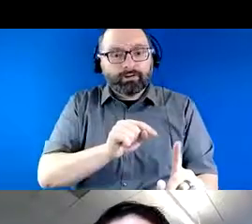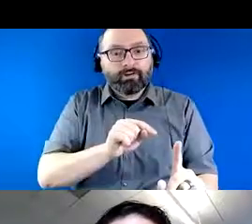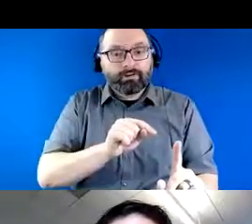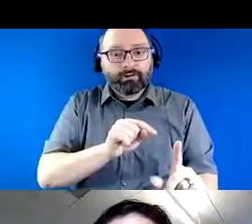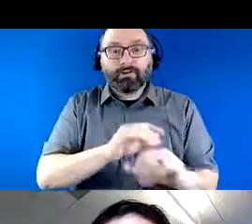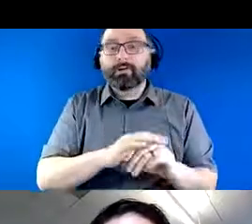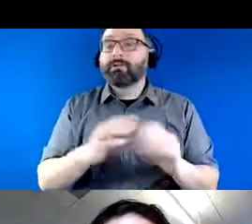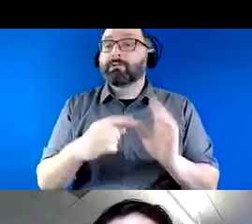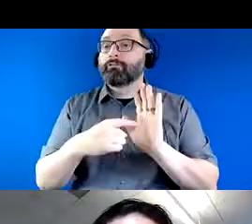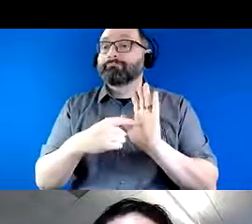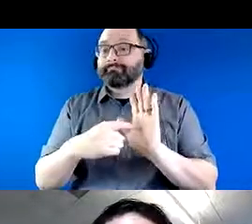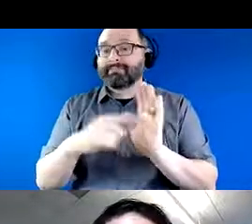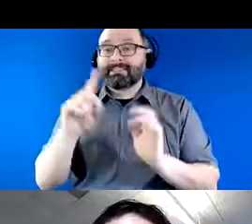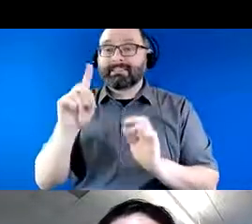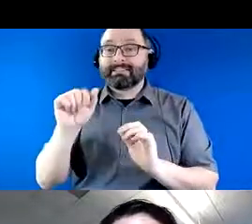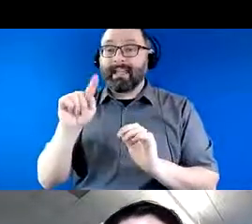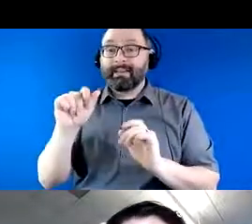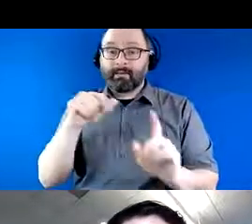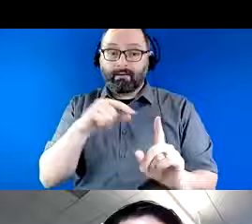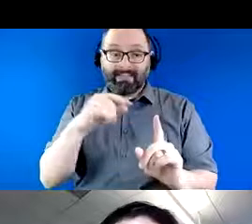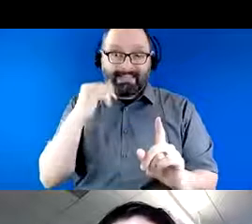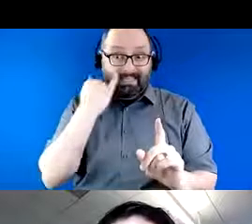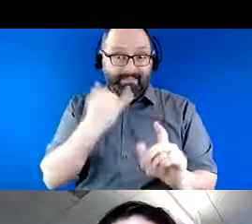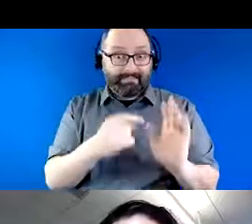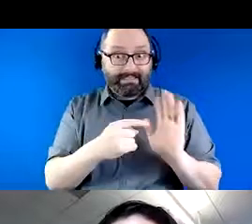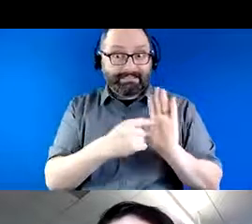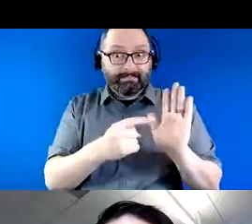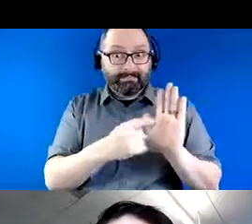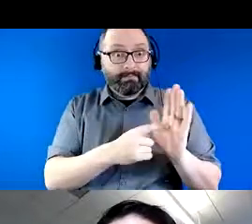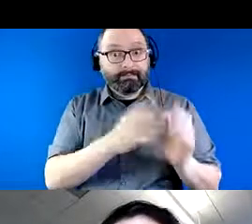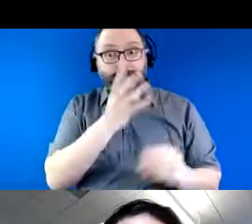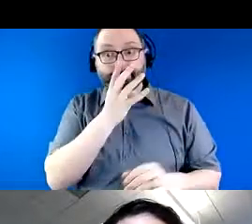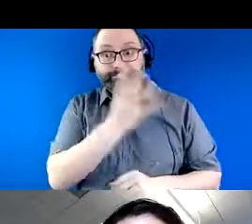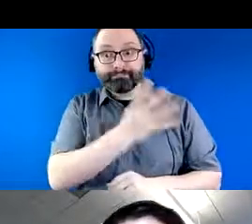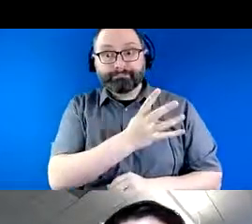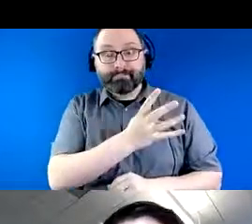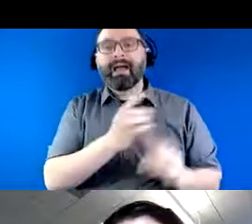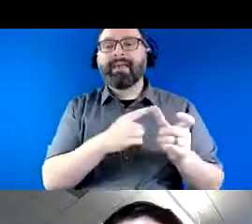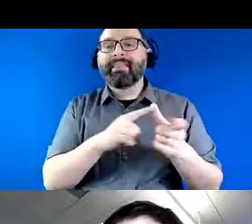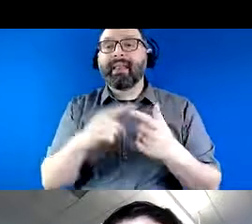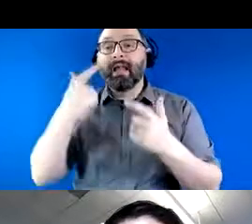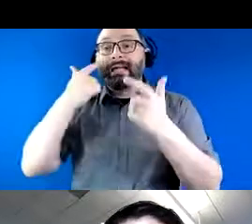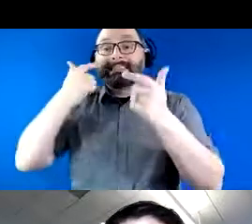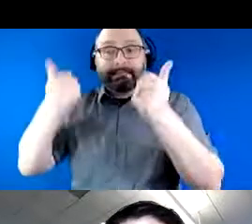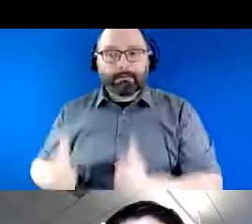data showing that if symptoms go untreated, there's acceleration of functional decline.